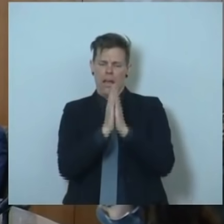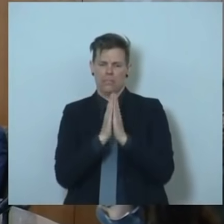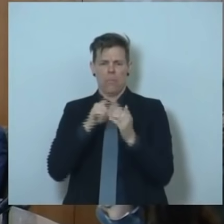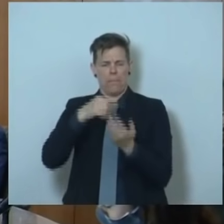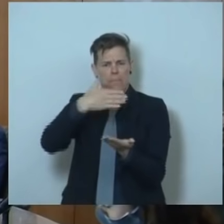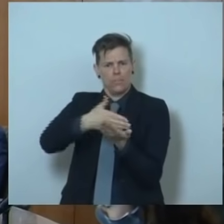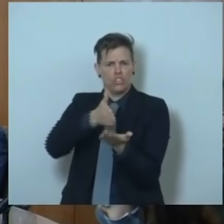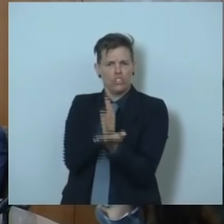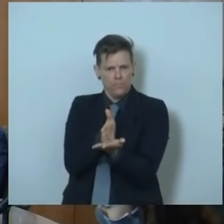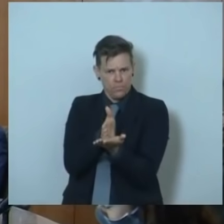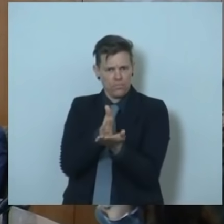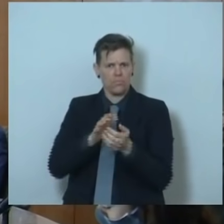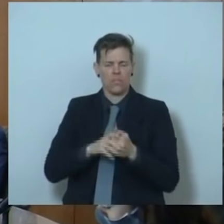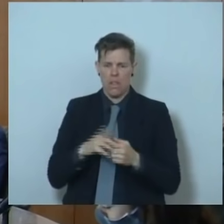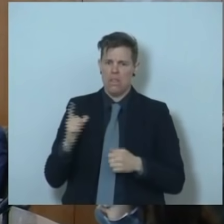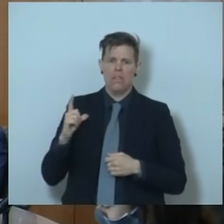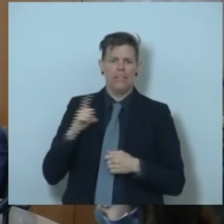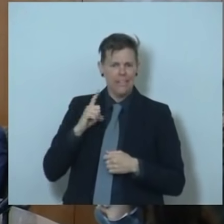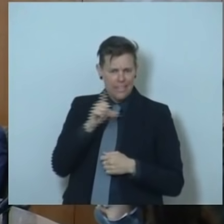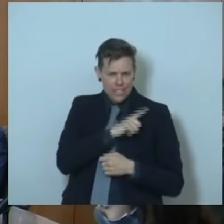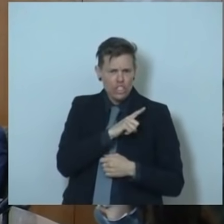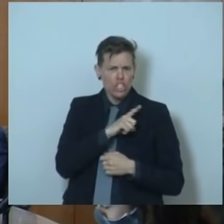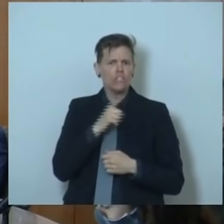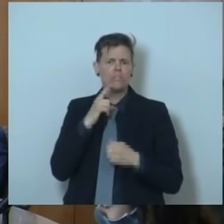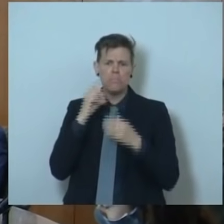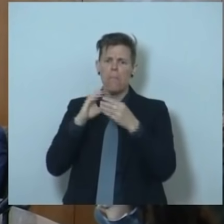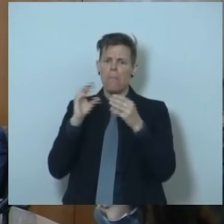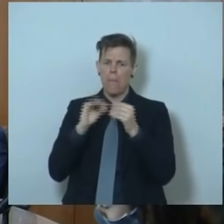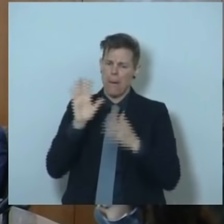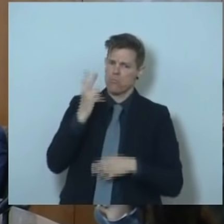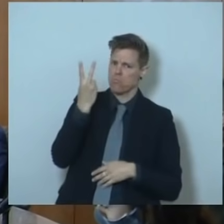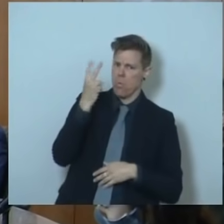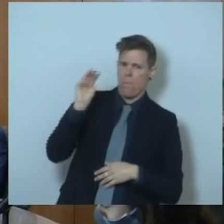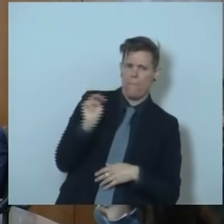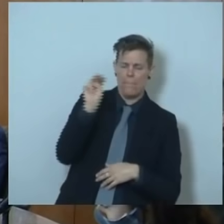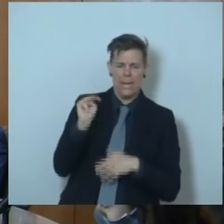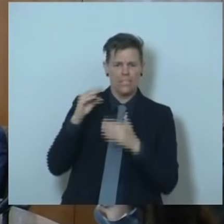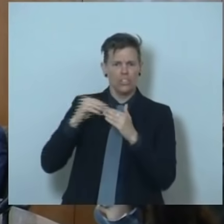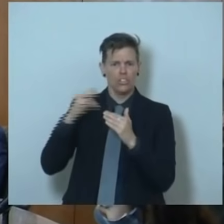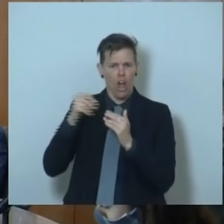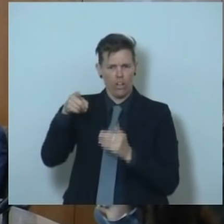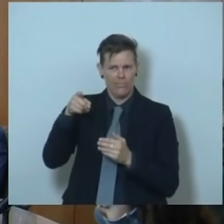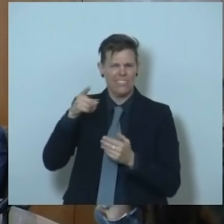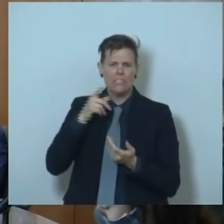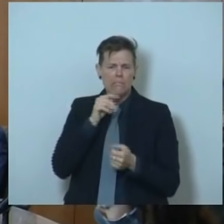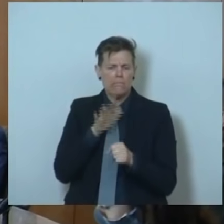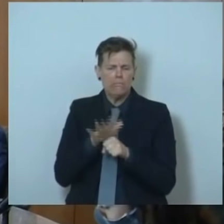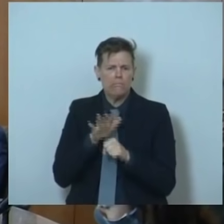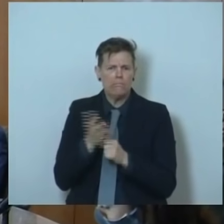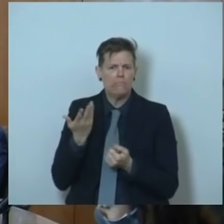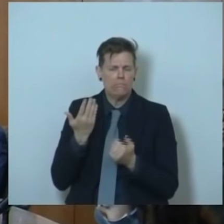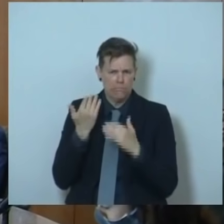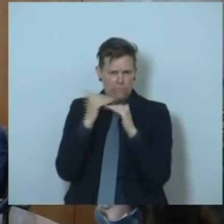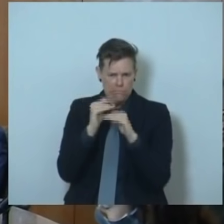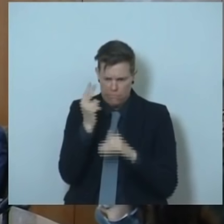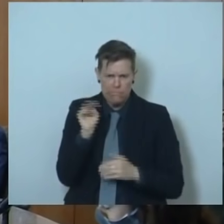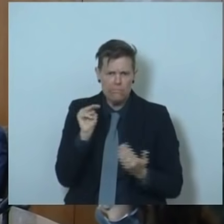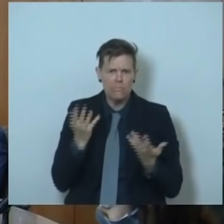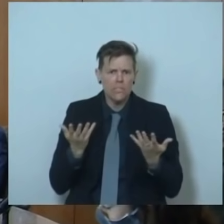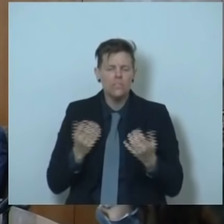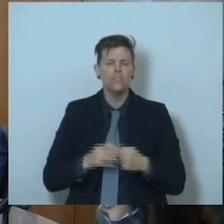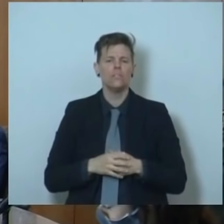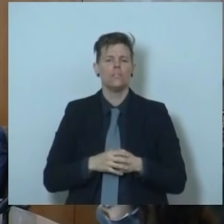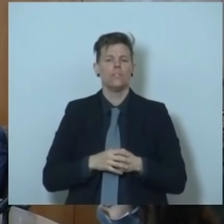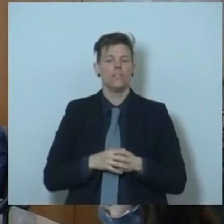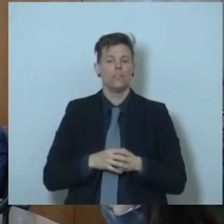are projecting around a $2 billion shortfall for the budget, which is larger than the amount that's in